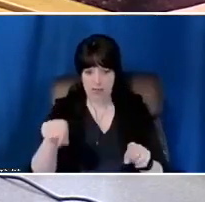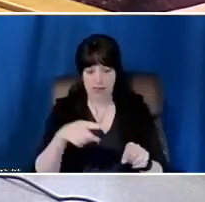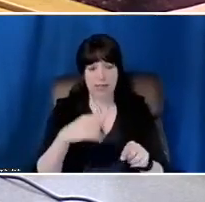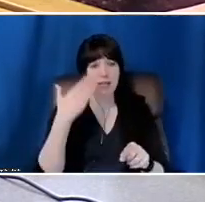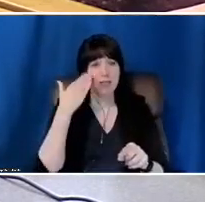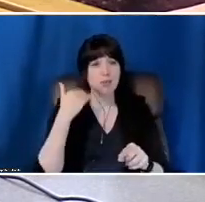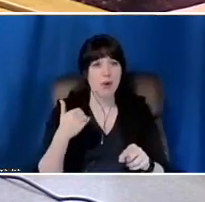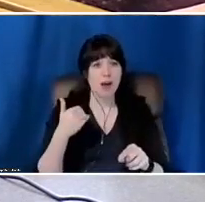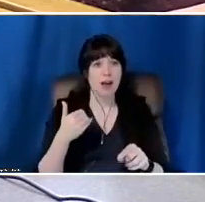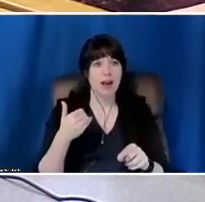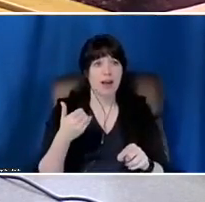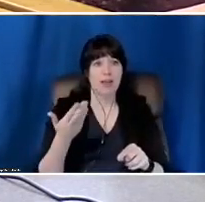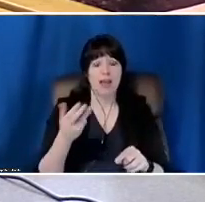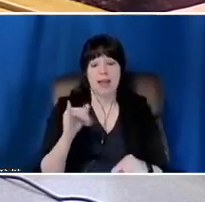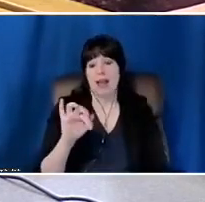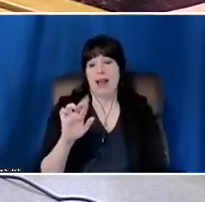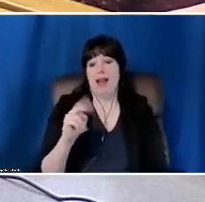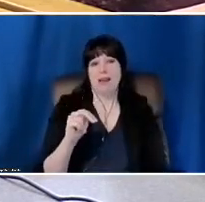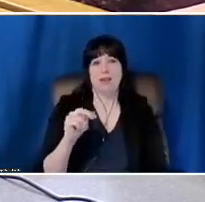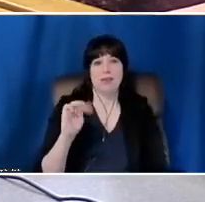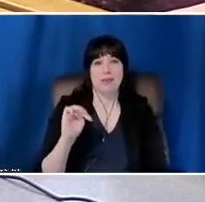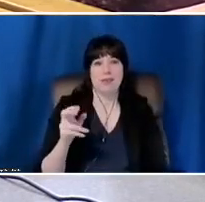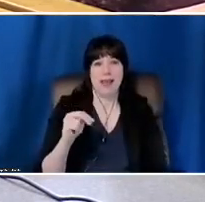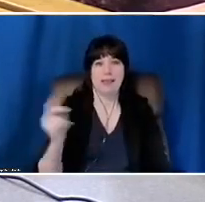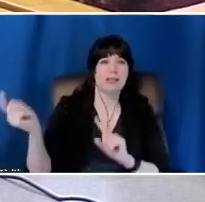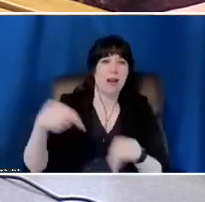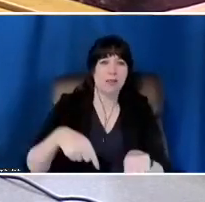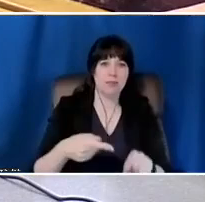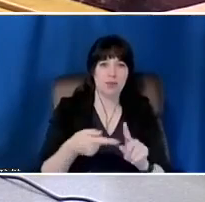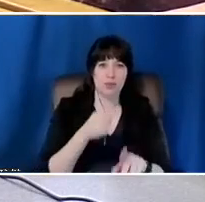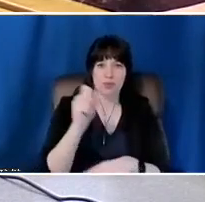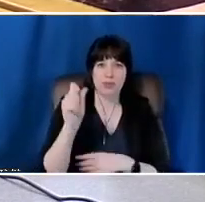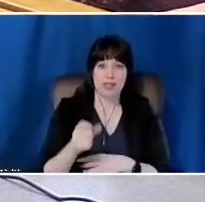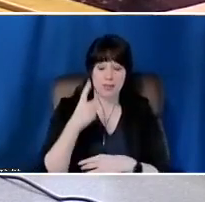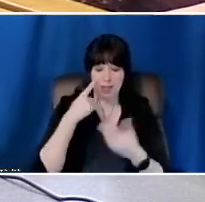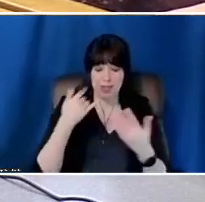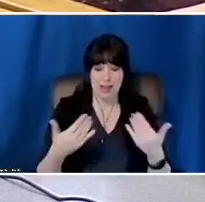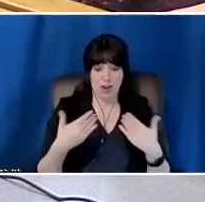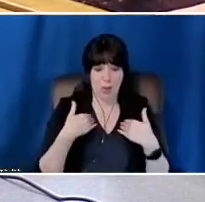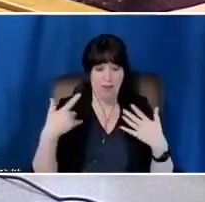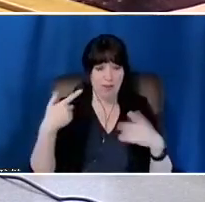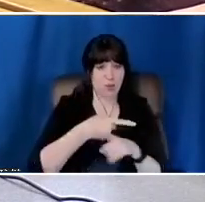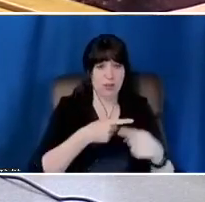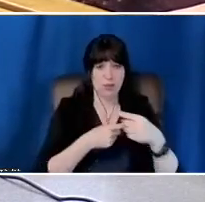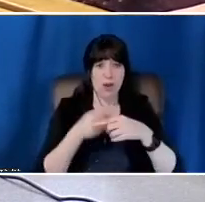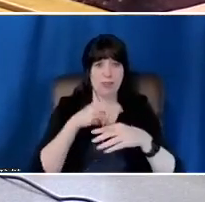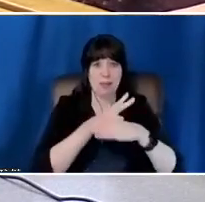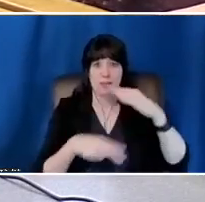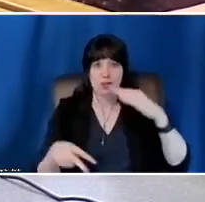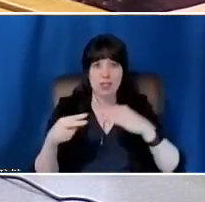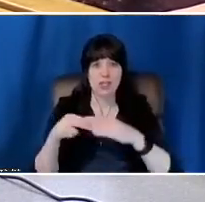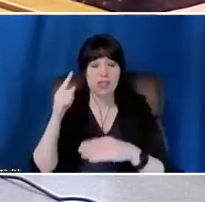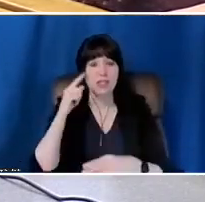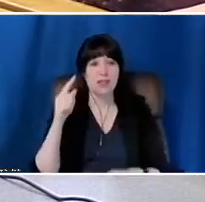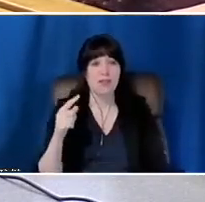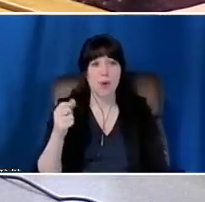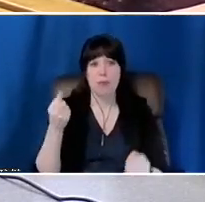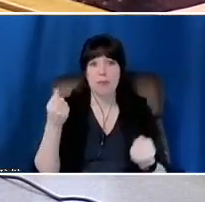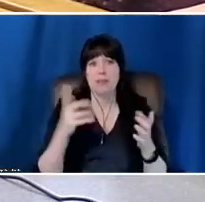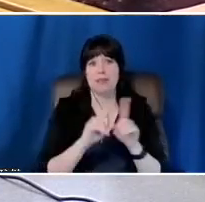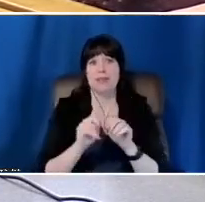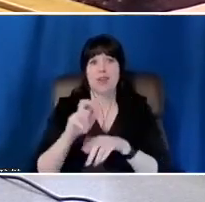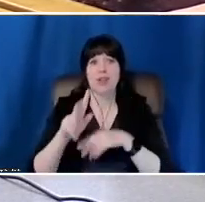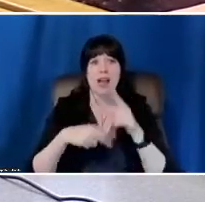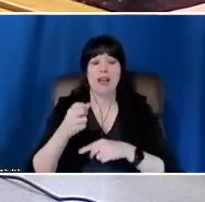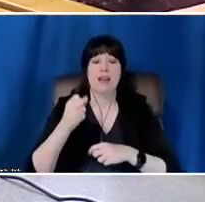entities like Ironman have been coming to Salem, because we now have all these crisscrossing bridges for all kinds of